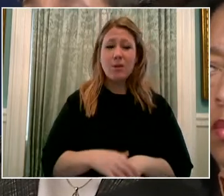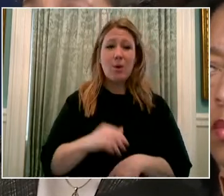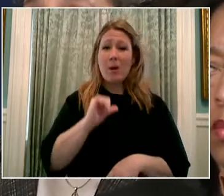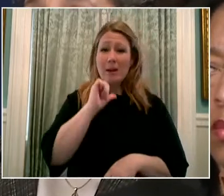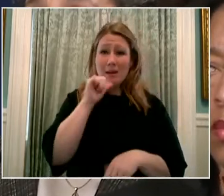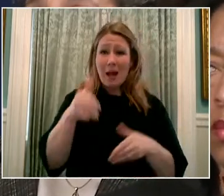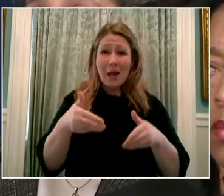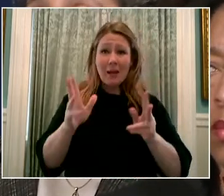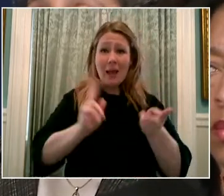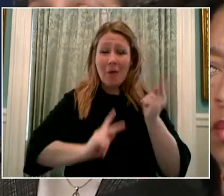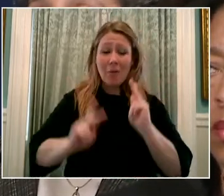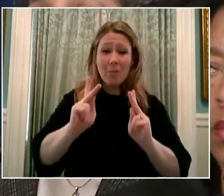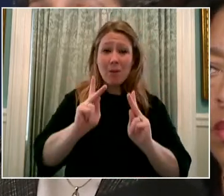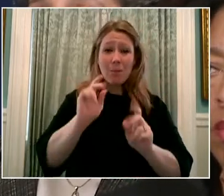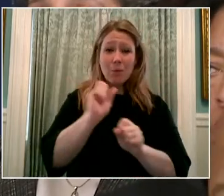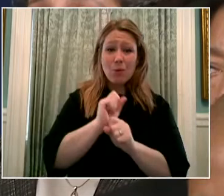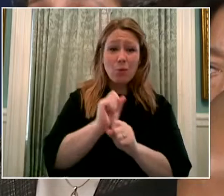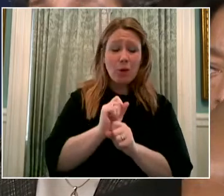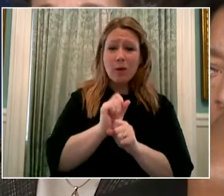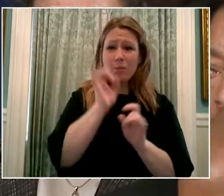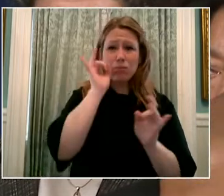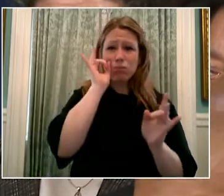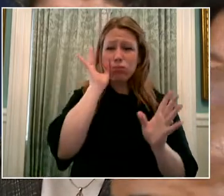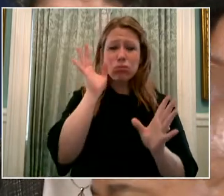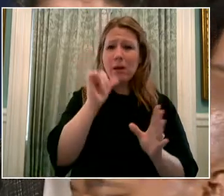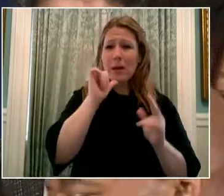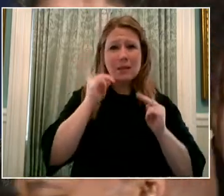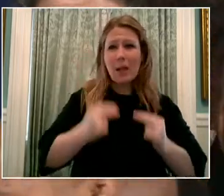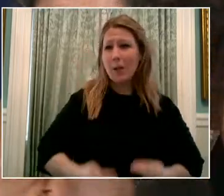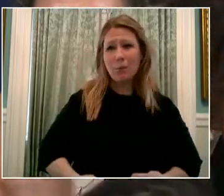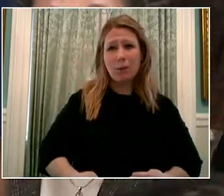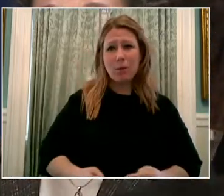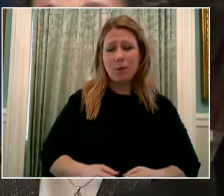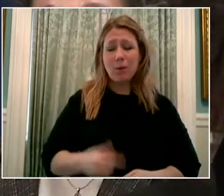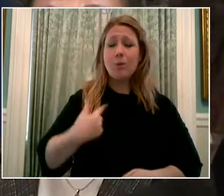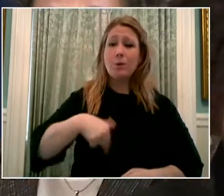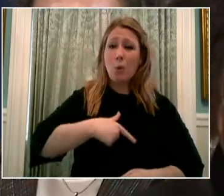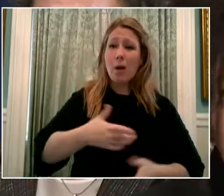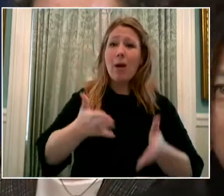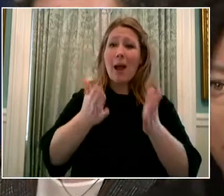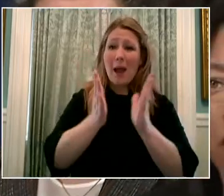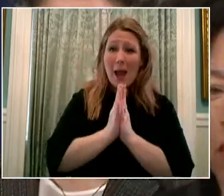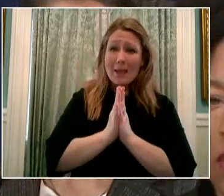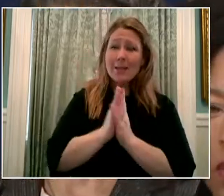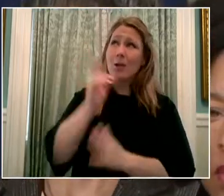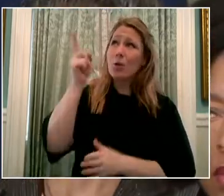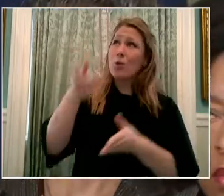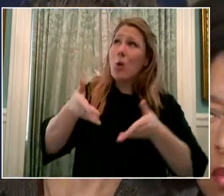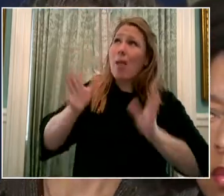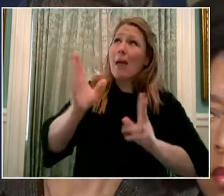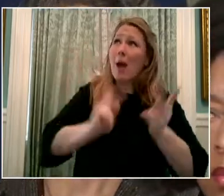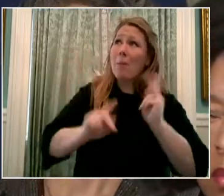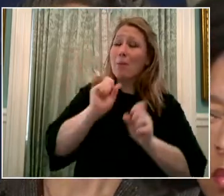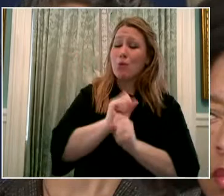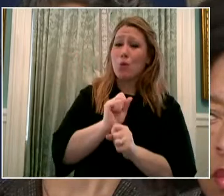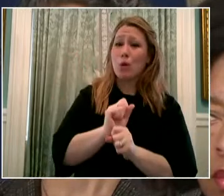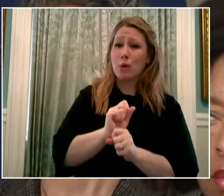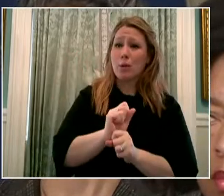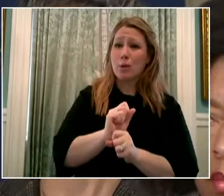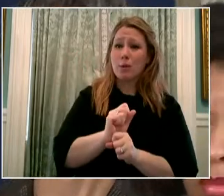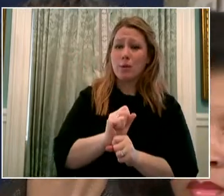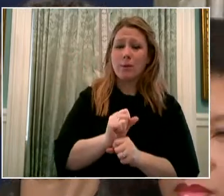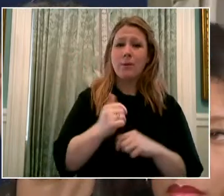New Yorkers have been. Now I'm gonna hand it over to the mayor. I think that, and thank you for that, Deputy Mayor. And you